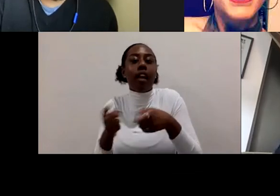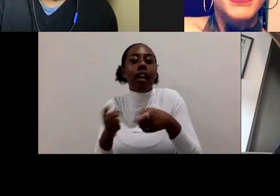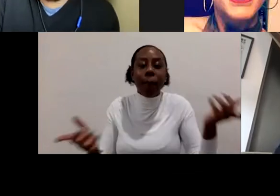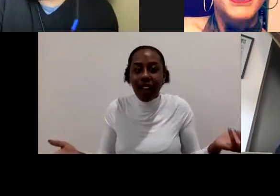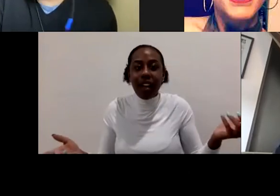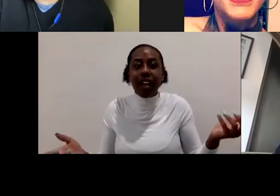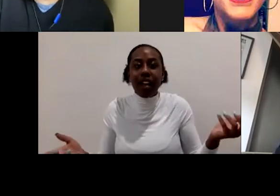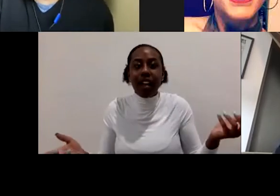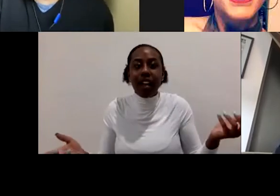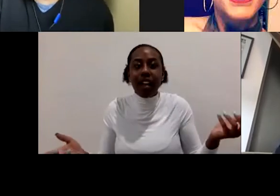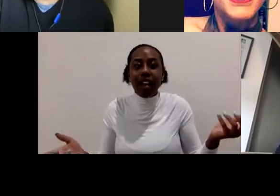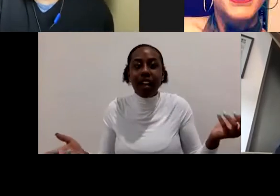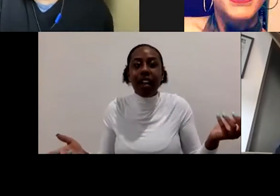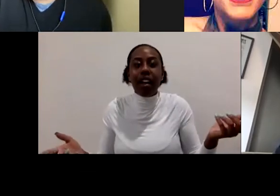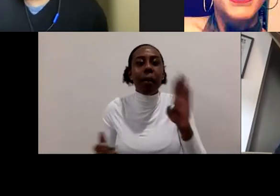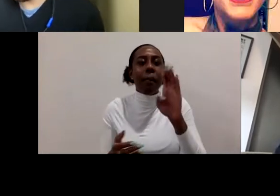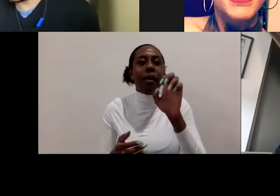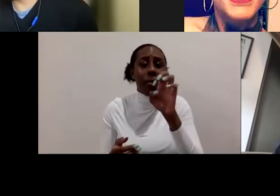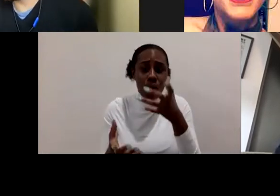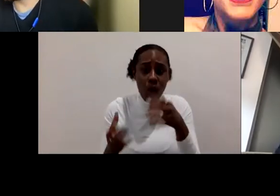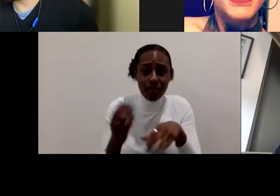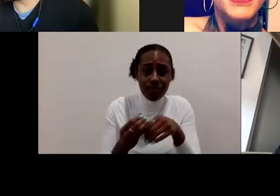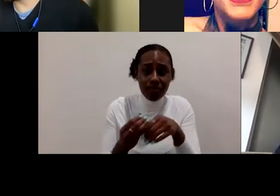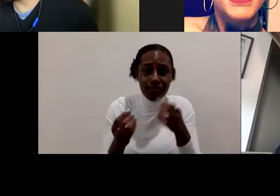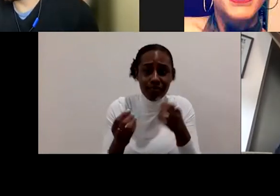Benjamin, would you add anything to that?